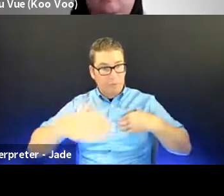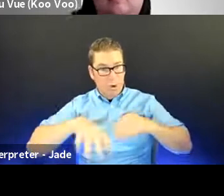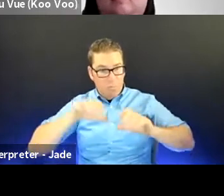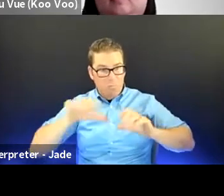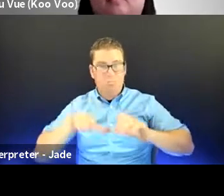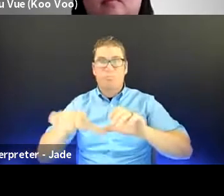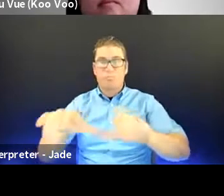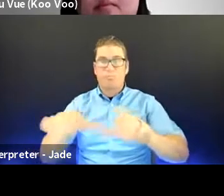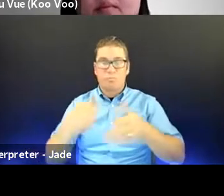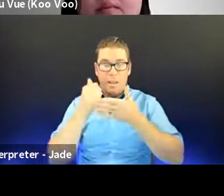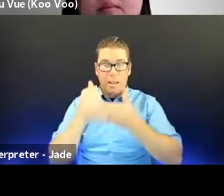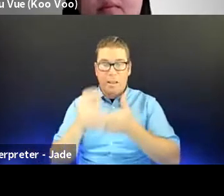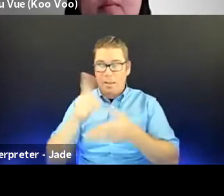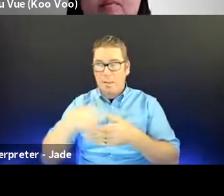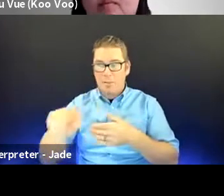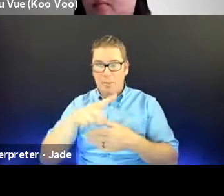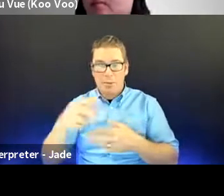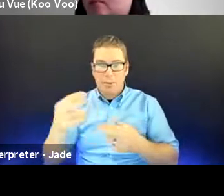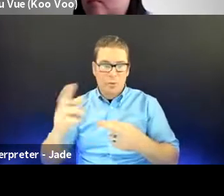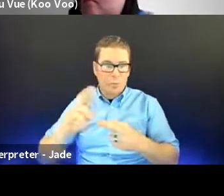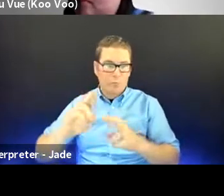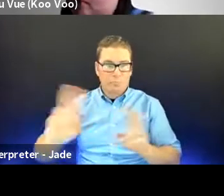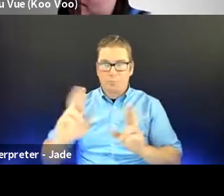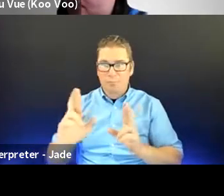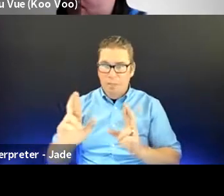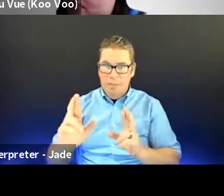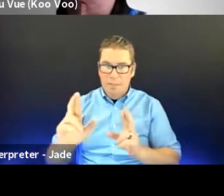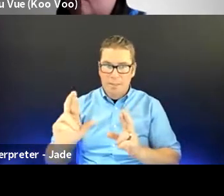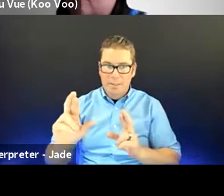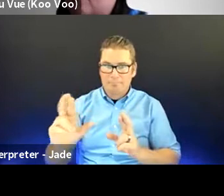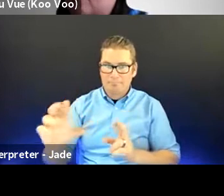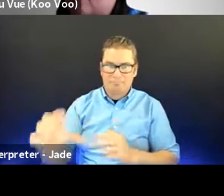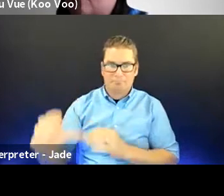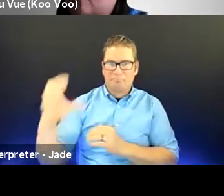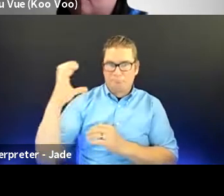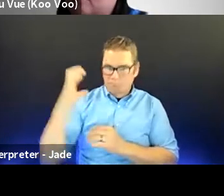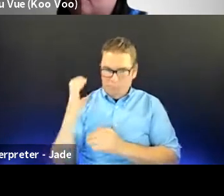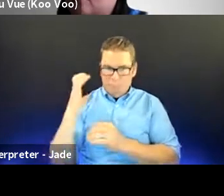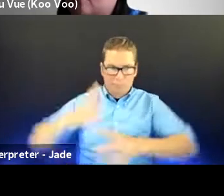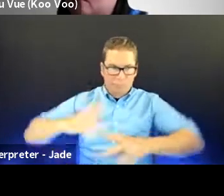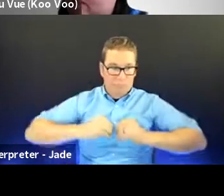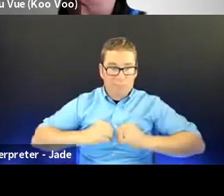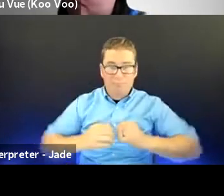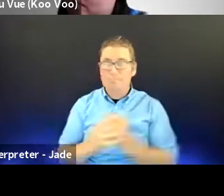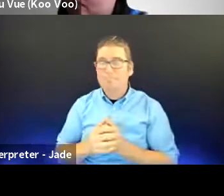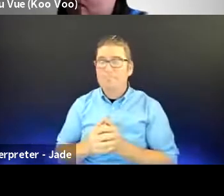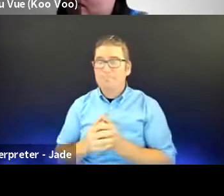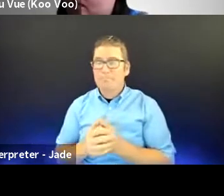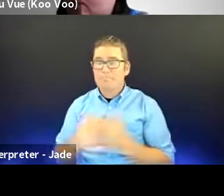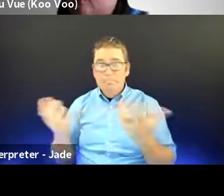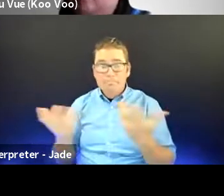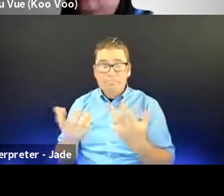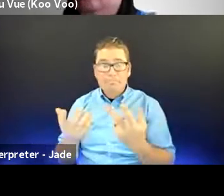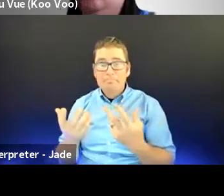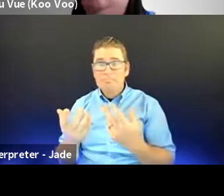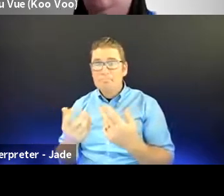positions to take on these roles and responsibilities. So we do have a couple of